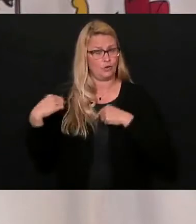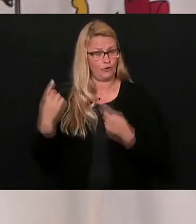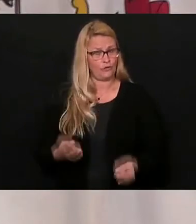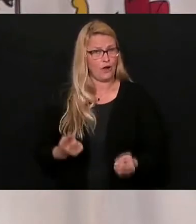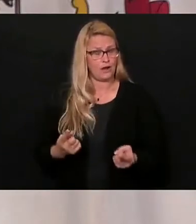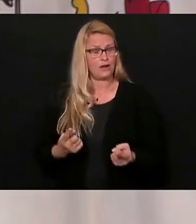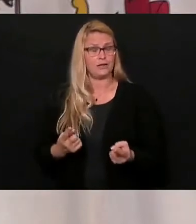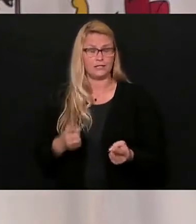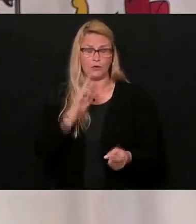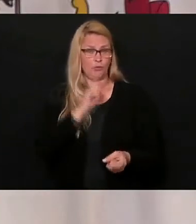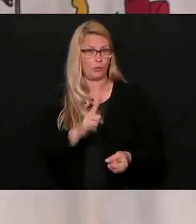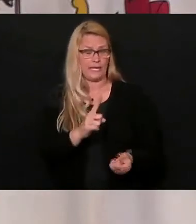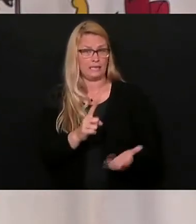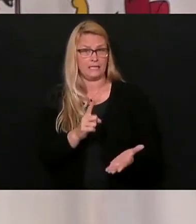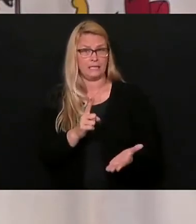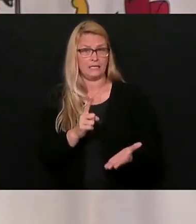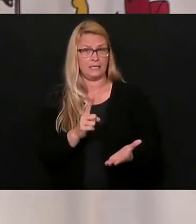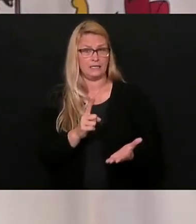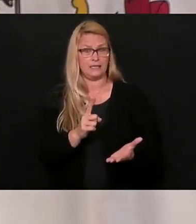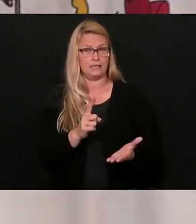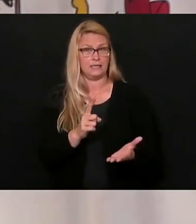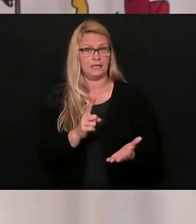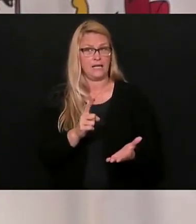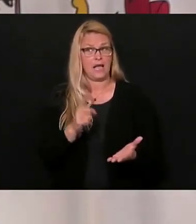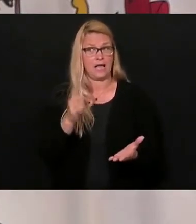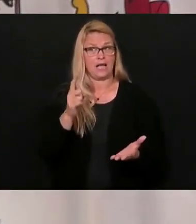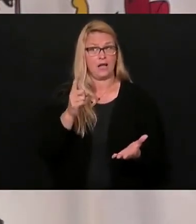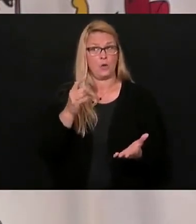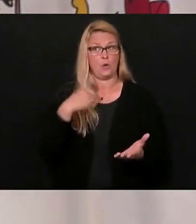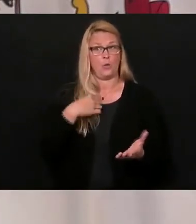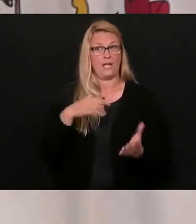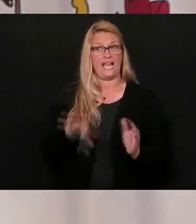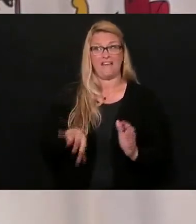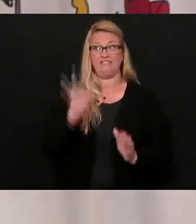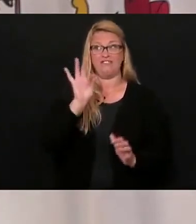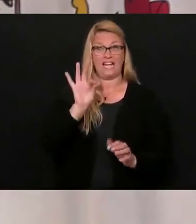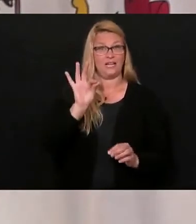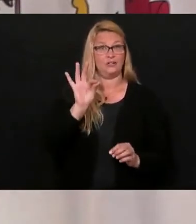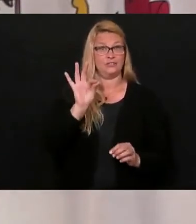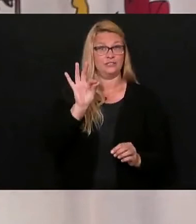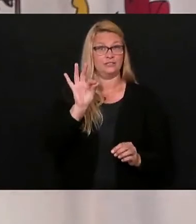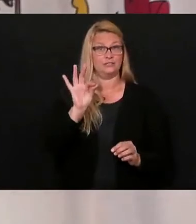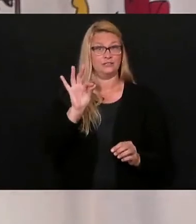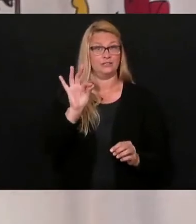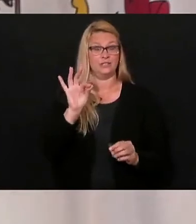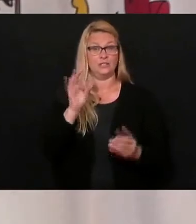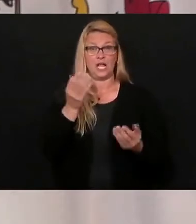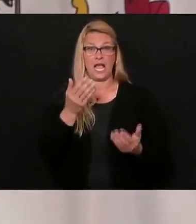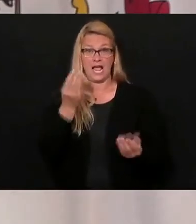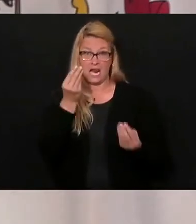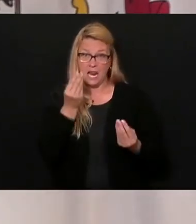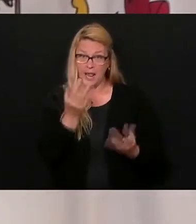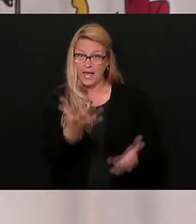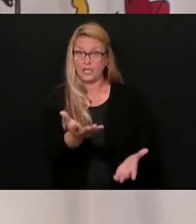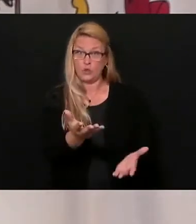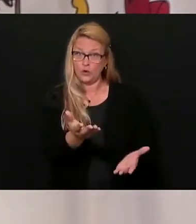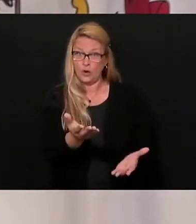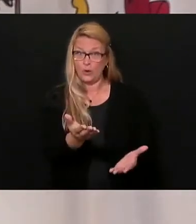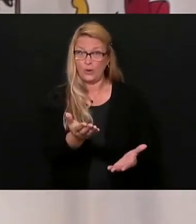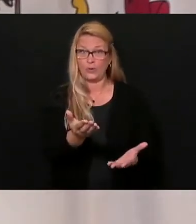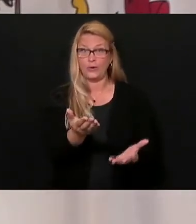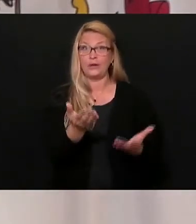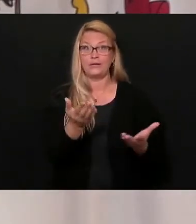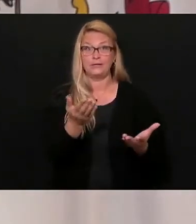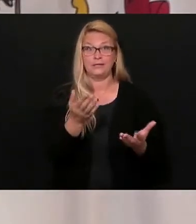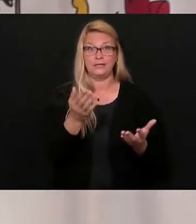really and truly, I think what we have discovered here, and we brought it to you, is the fact that